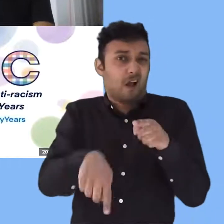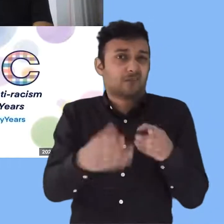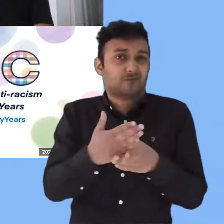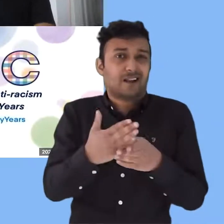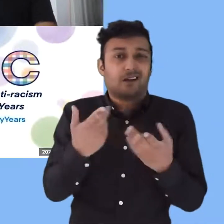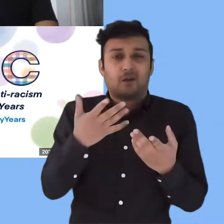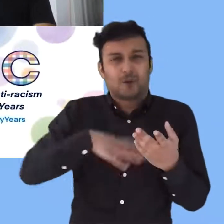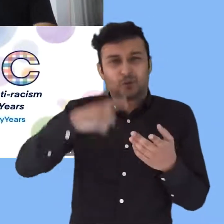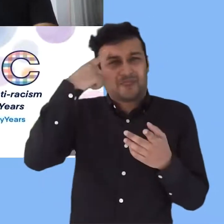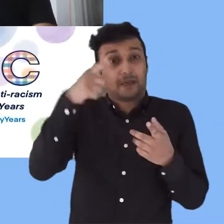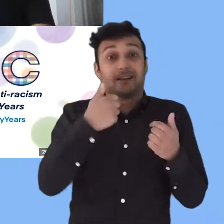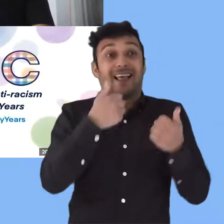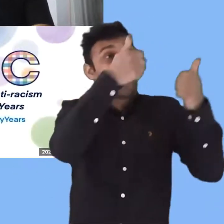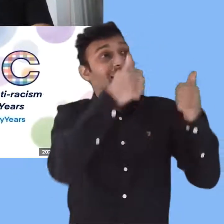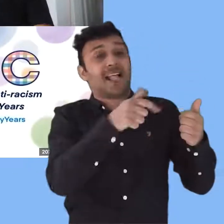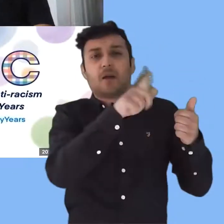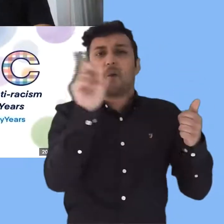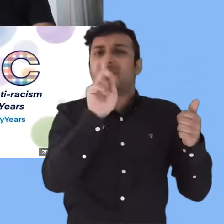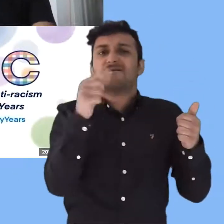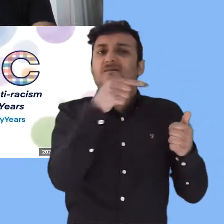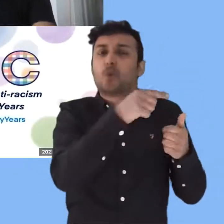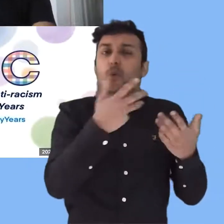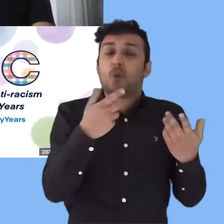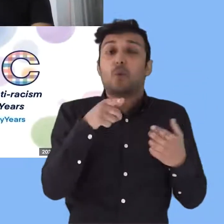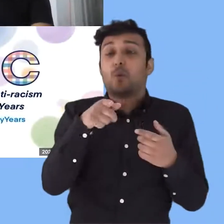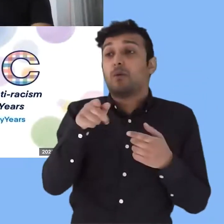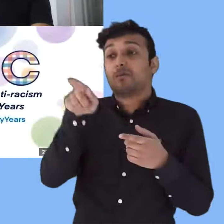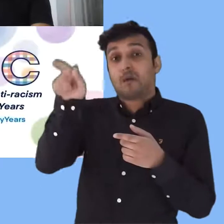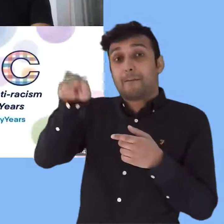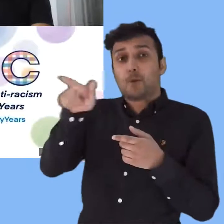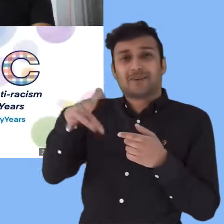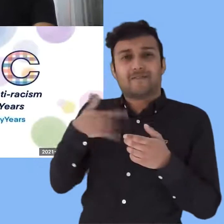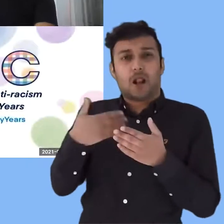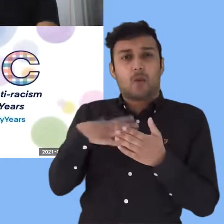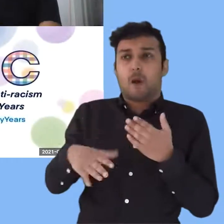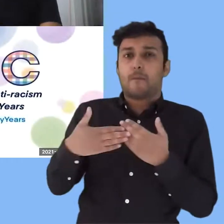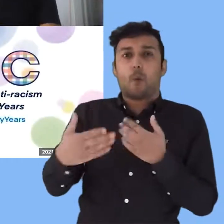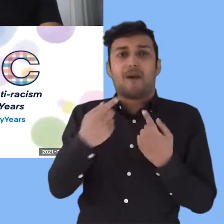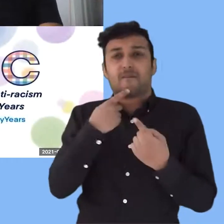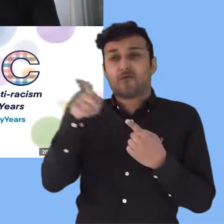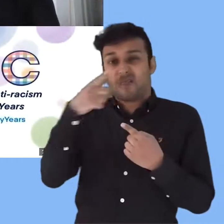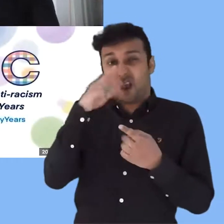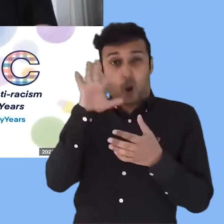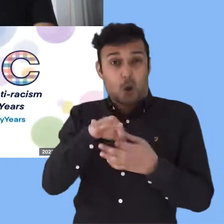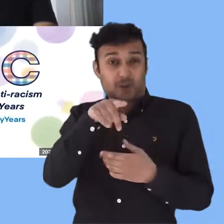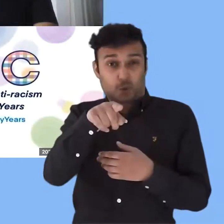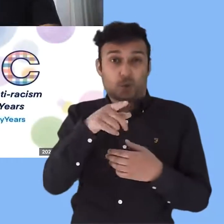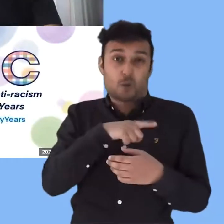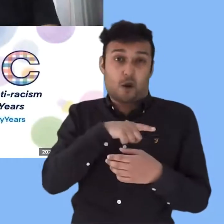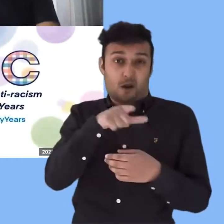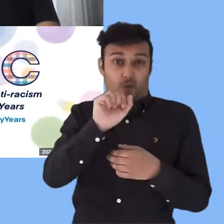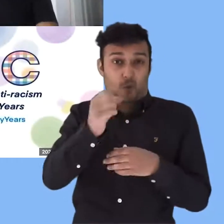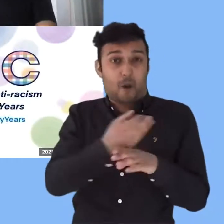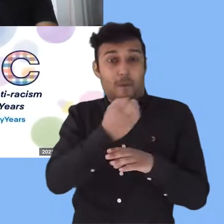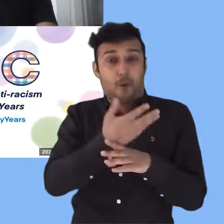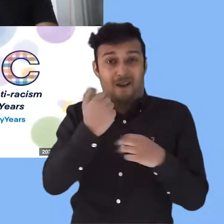more explanation, they know where to find you, as you've left the information there. Because there have been so many questions, Jules, I think you'll